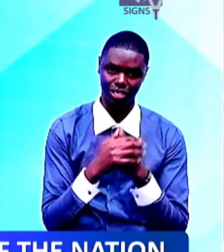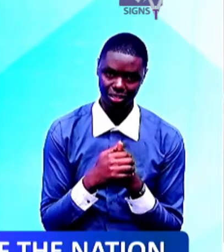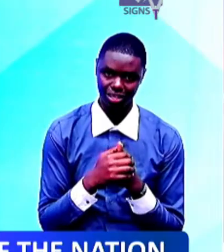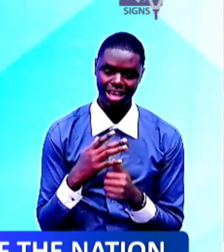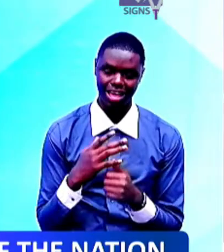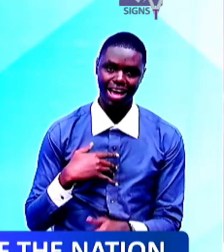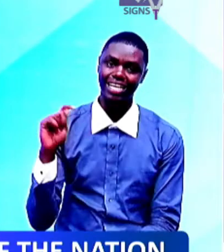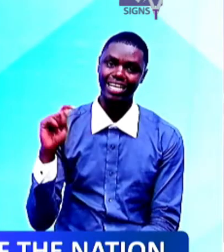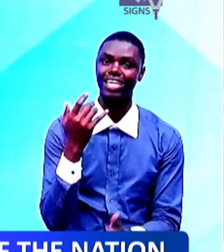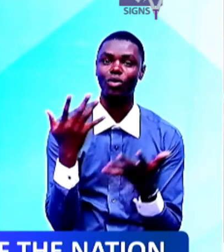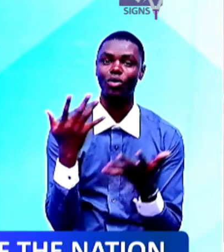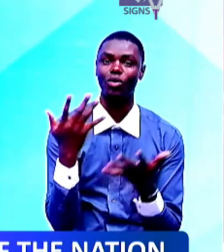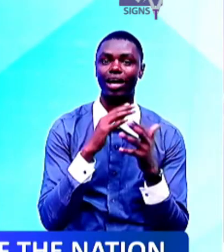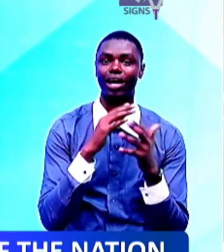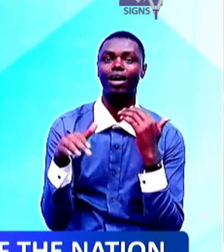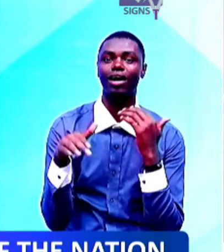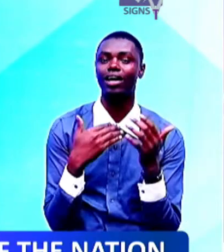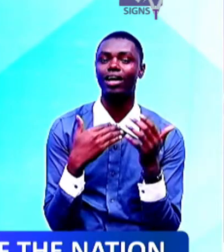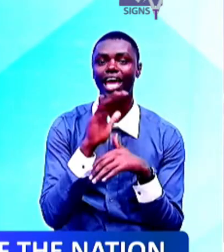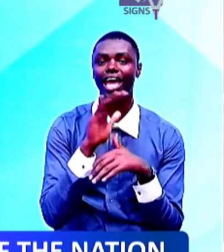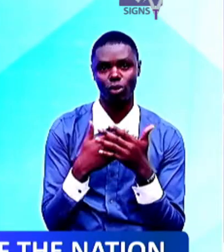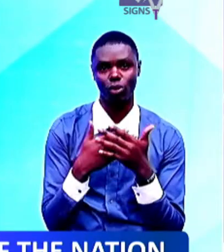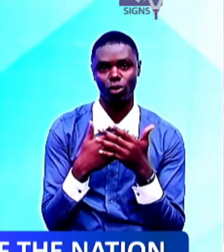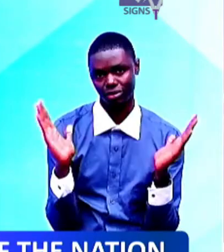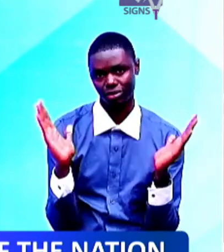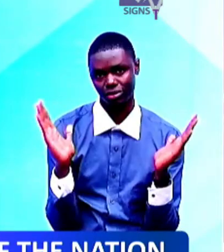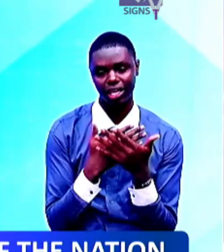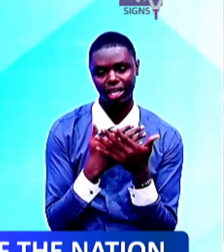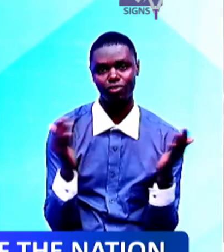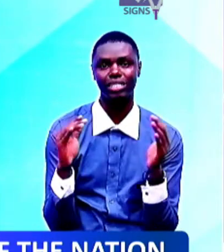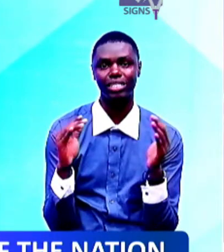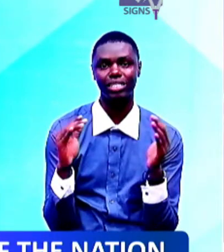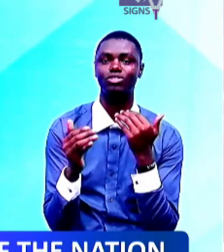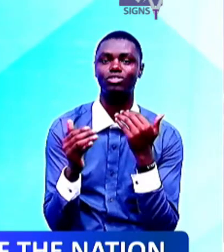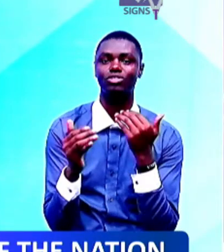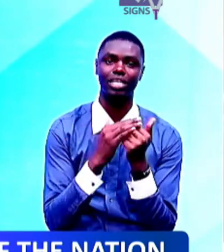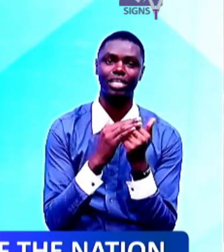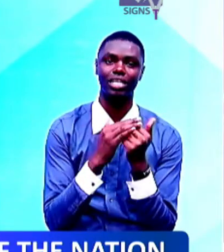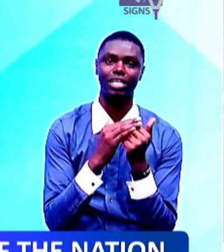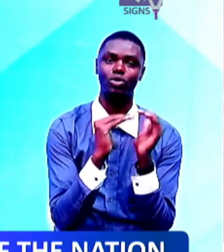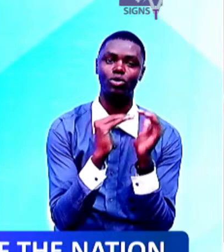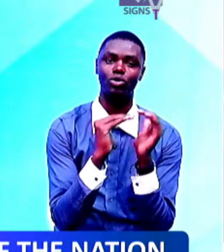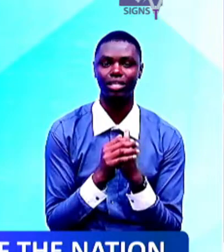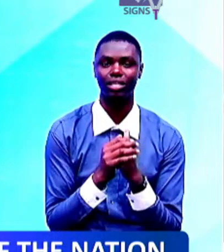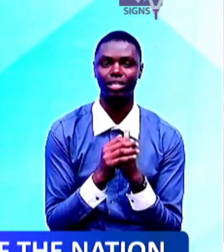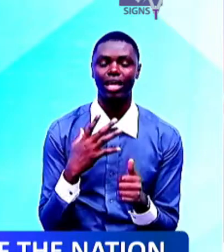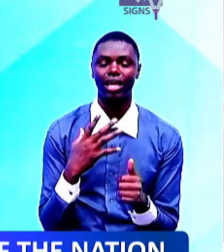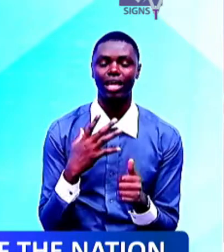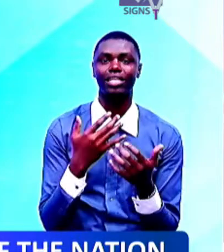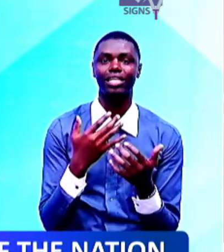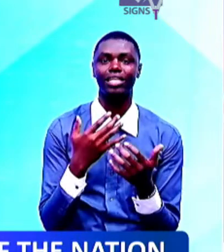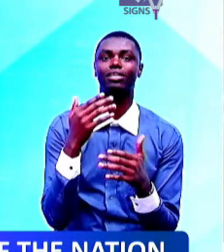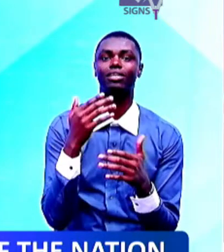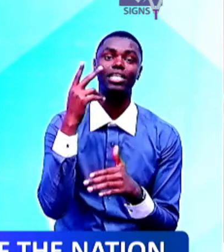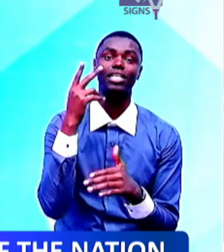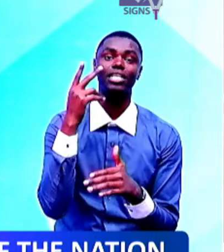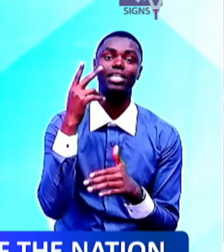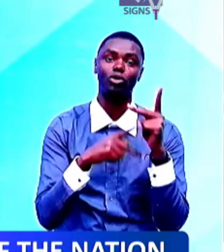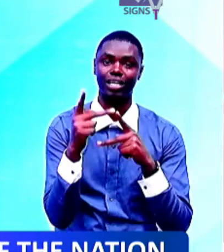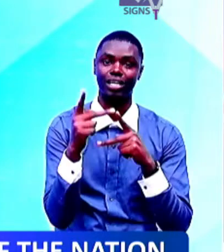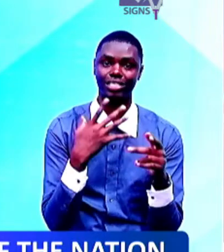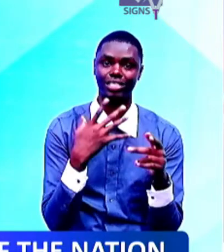followed, and a Kenya where everyone is treated equally, and we